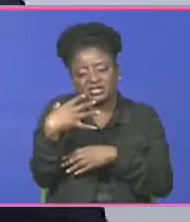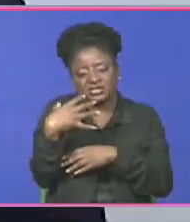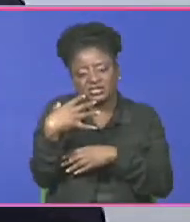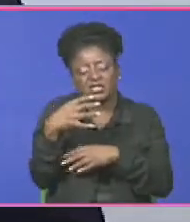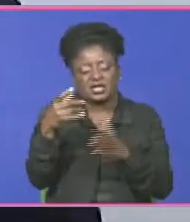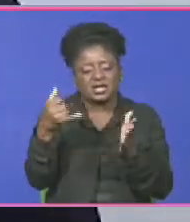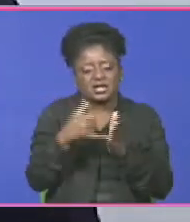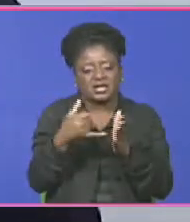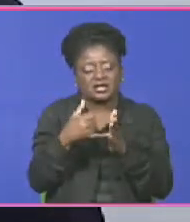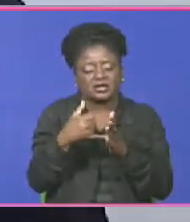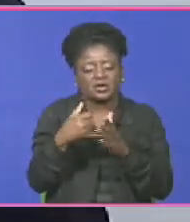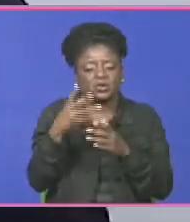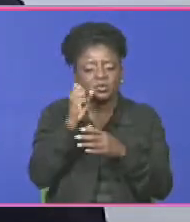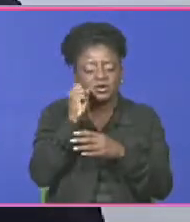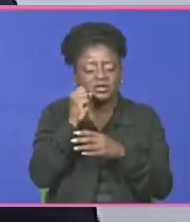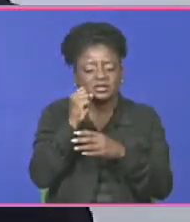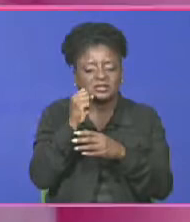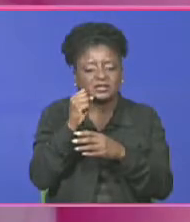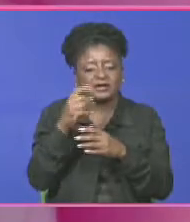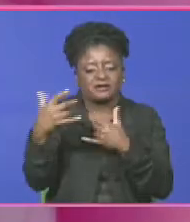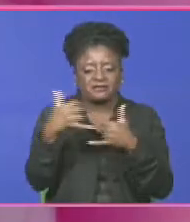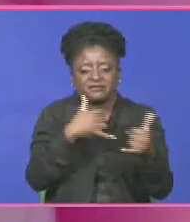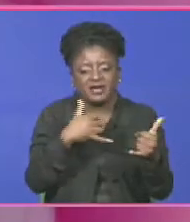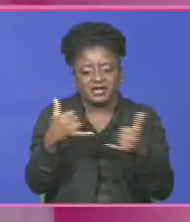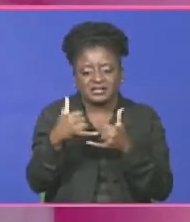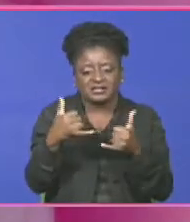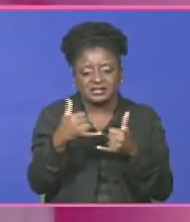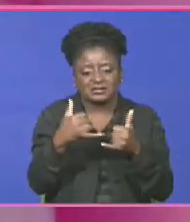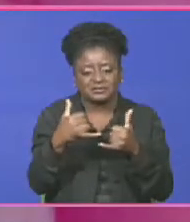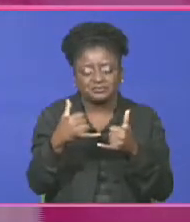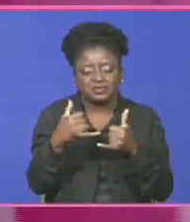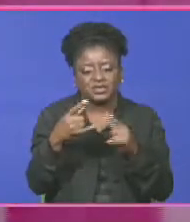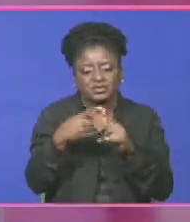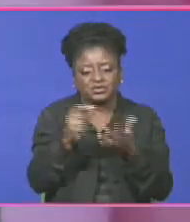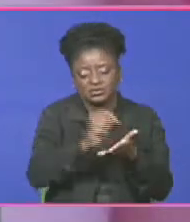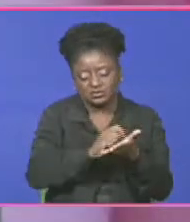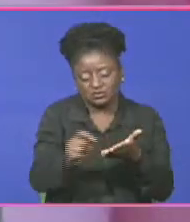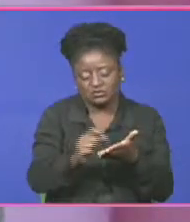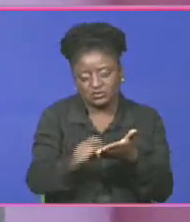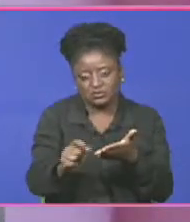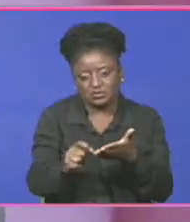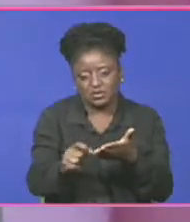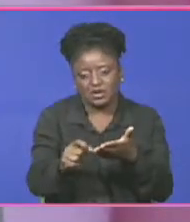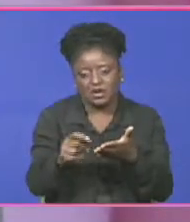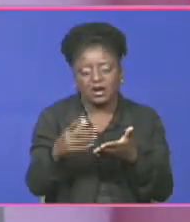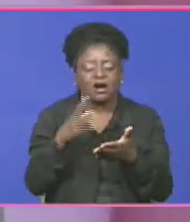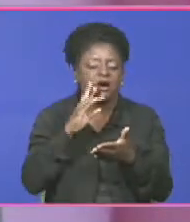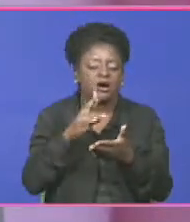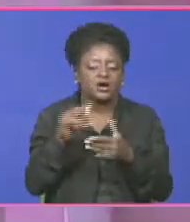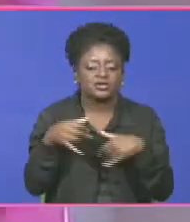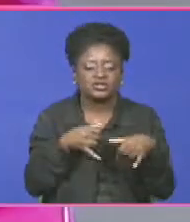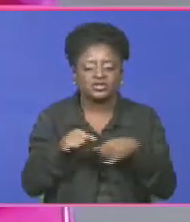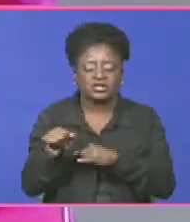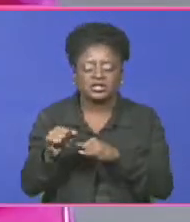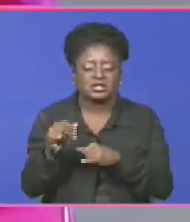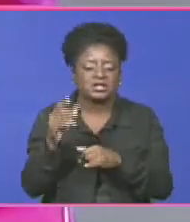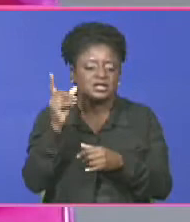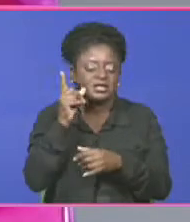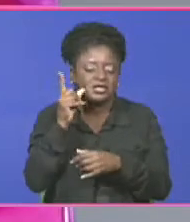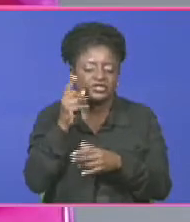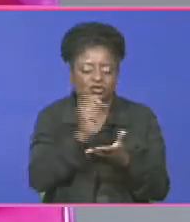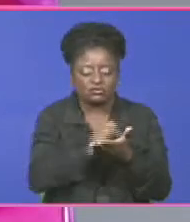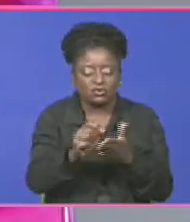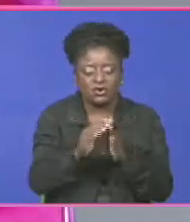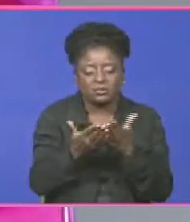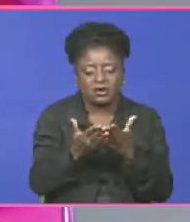nothing good comes easy. So you have to be prepared to fight. And to document her journey to wellness and battle with breast cancer, Lakeisha wrote a book entitled